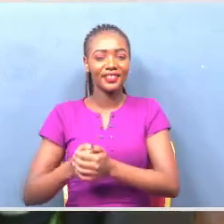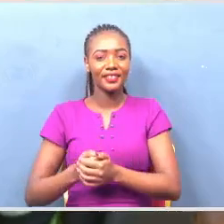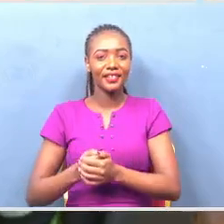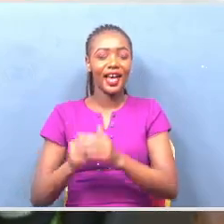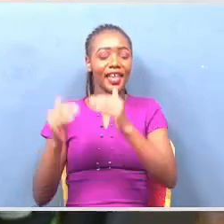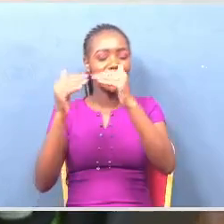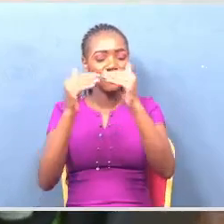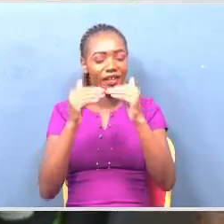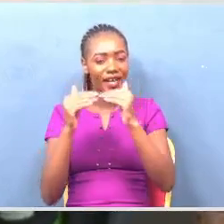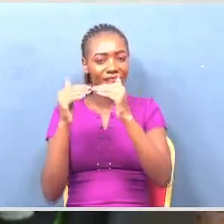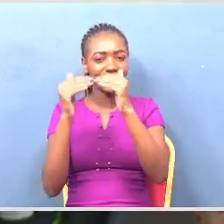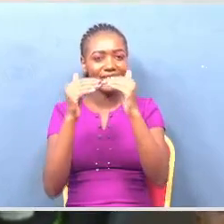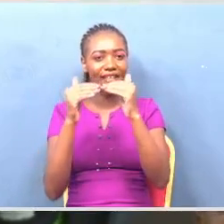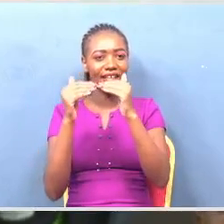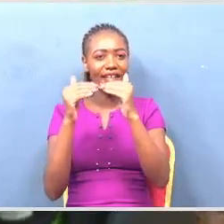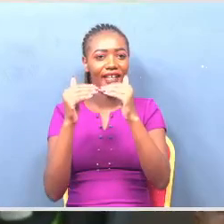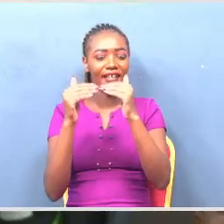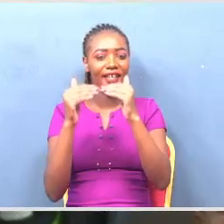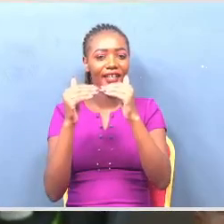democratic